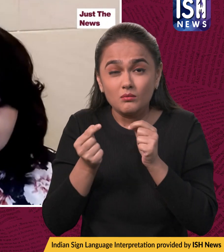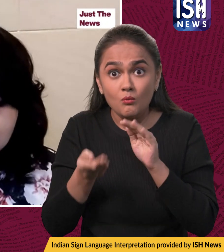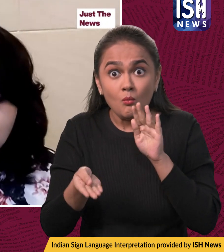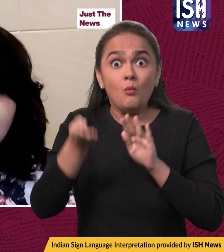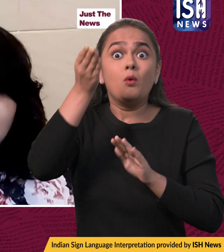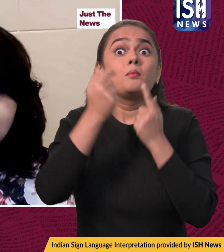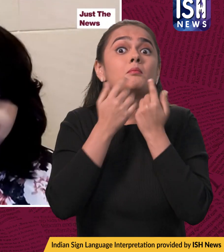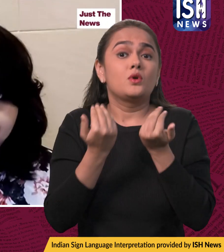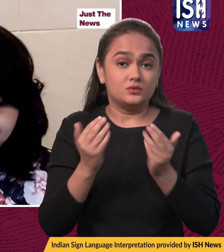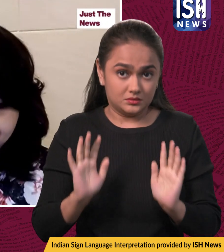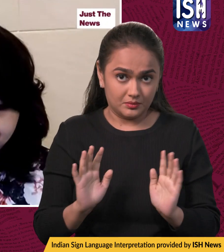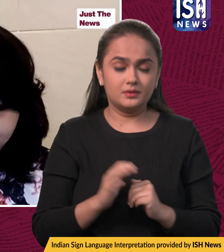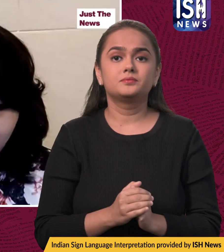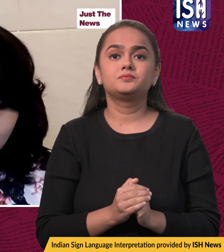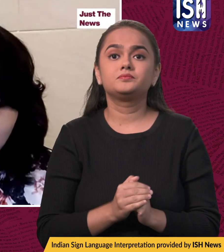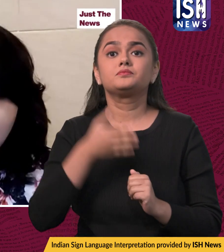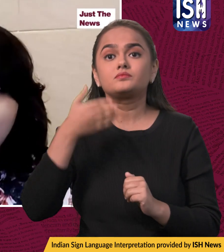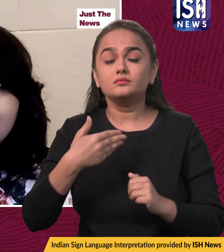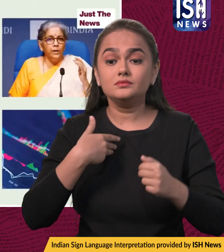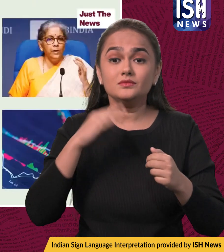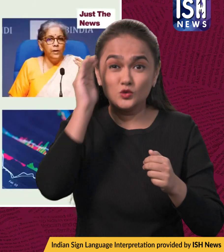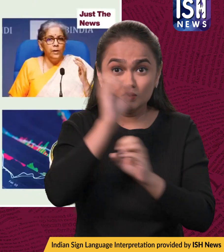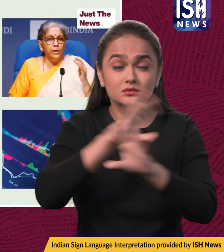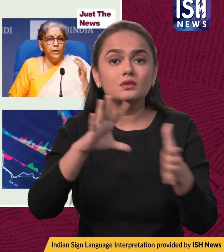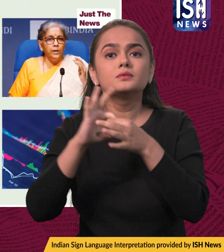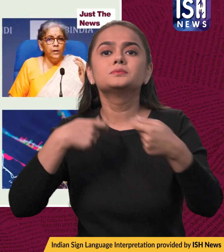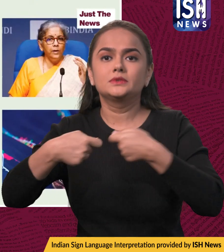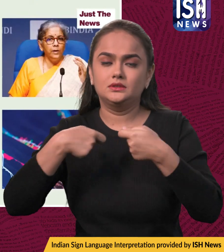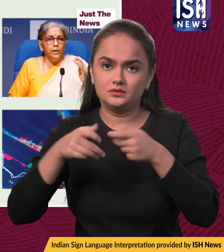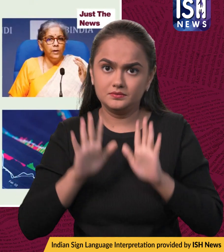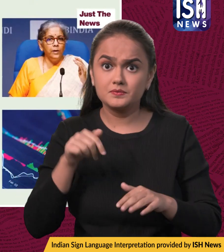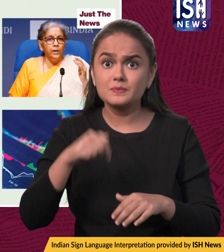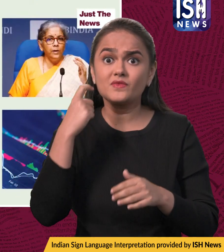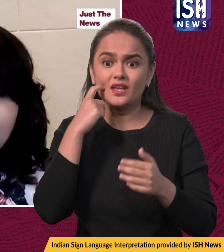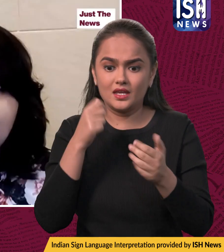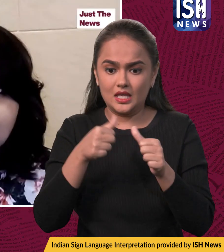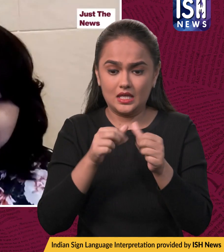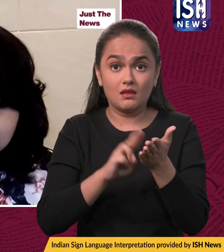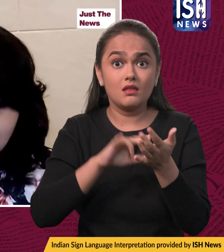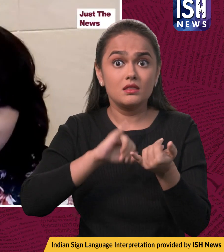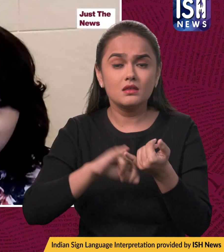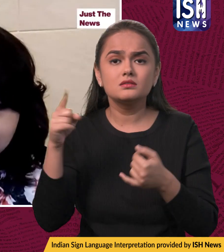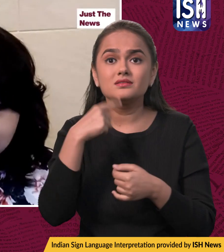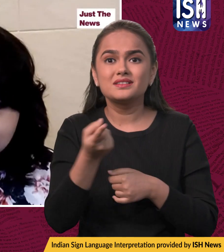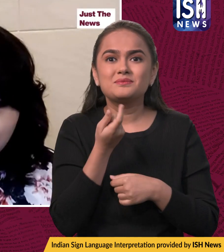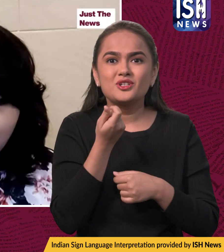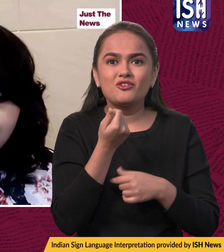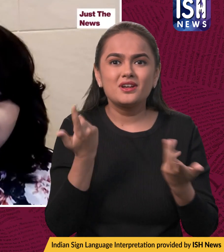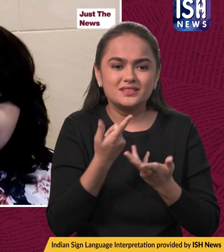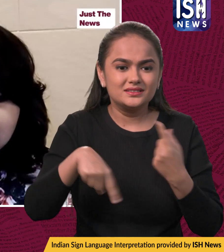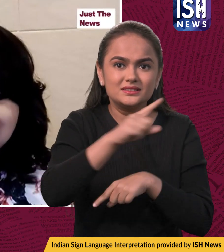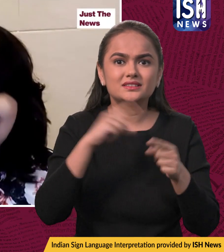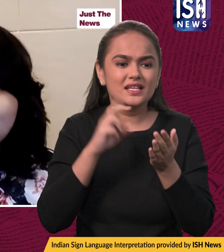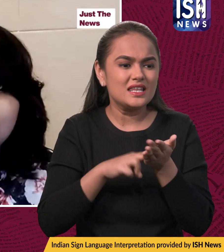rise slightly. On to business news at this point. According to IANS, prices